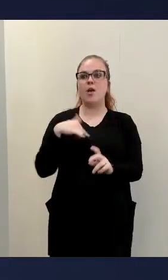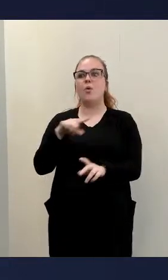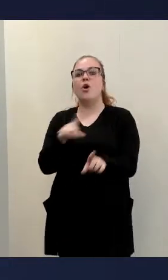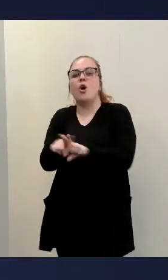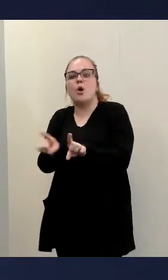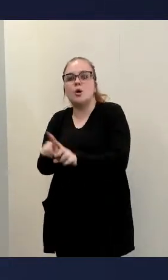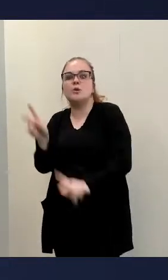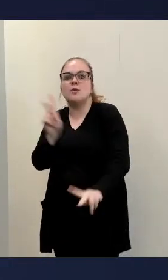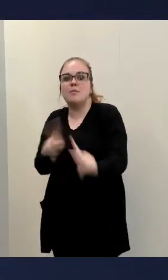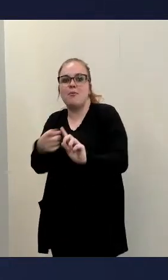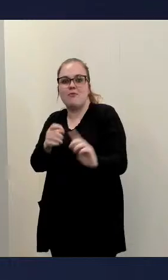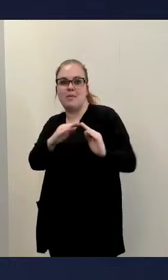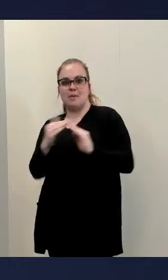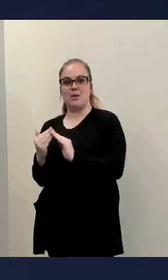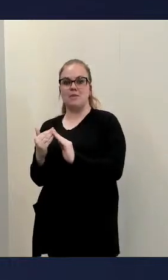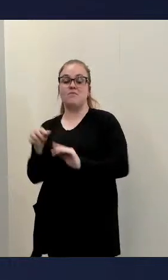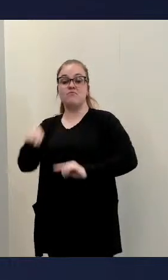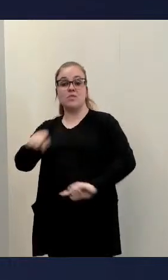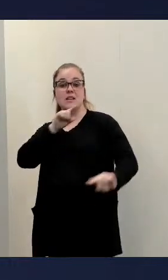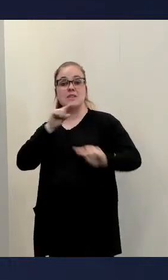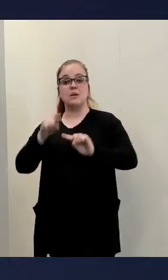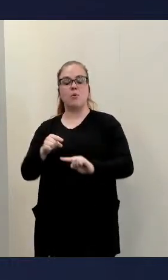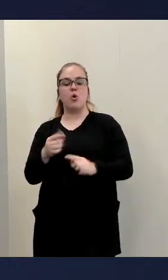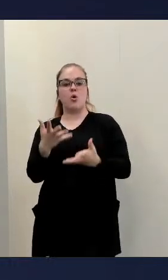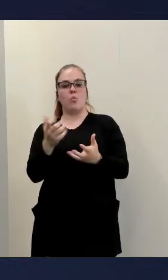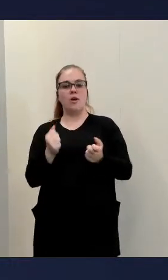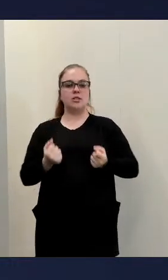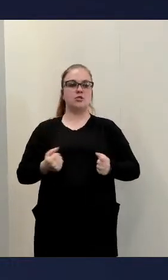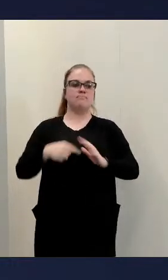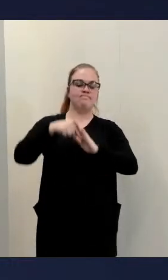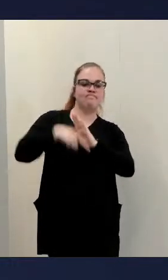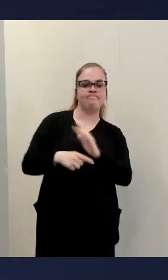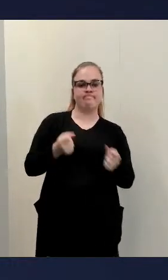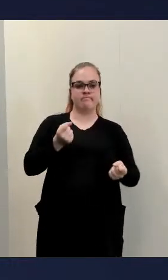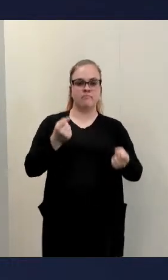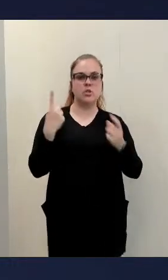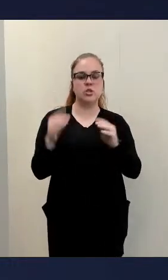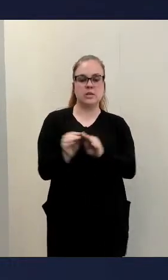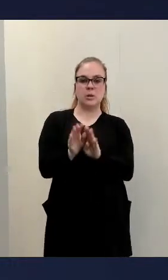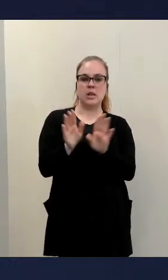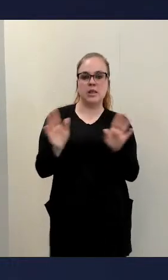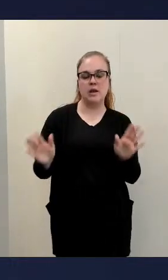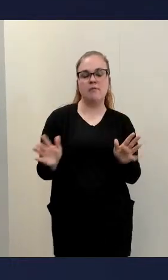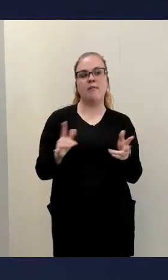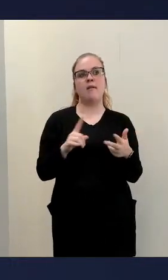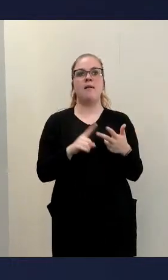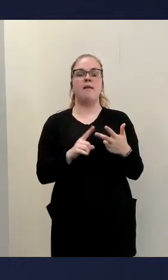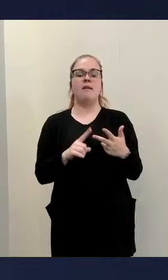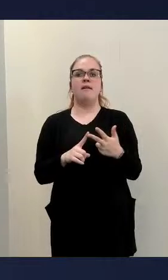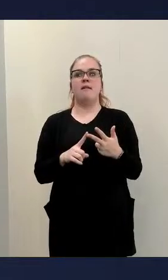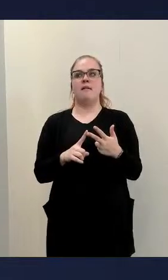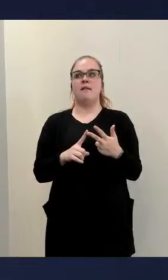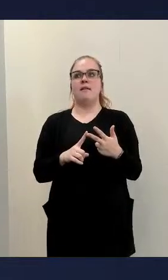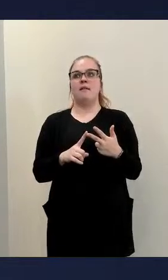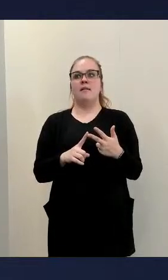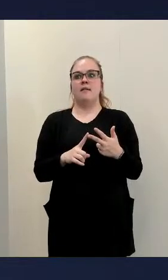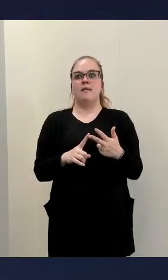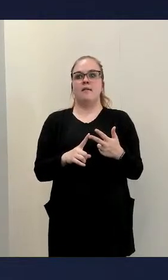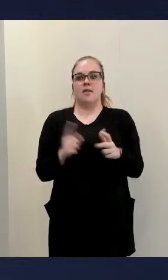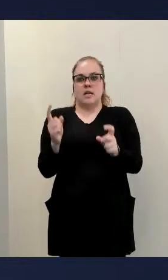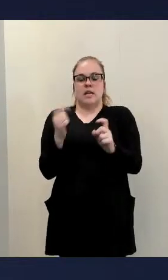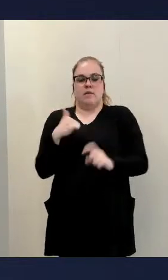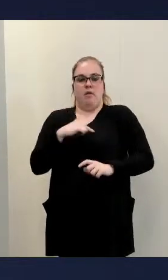people. So this report seeks to understand, it seeks to illuminate, it seeks to give us